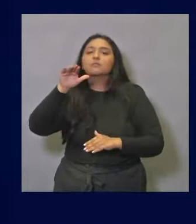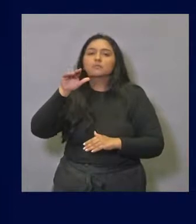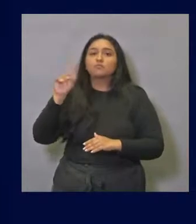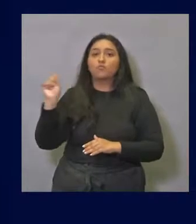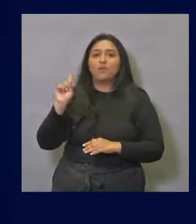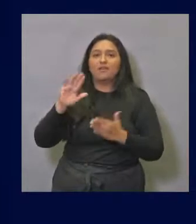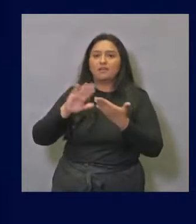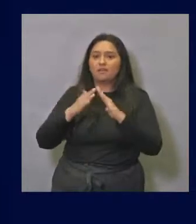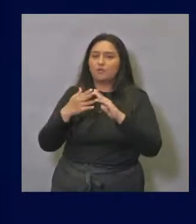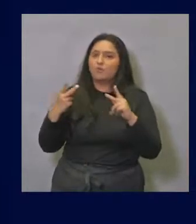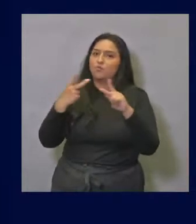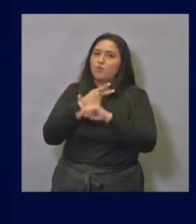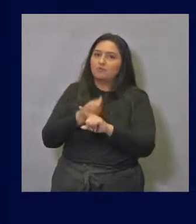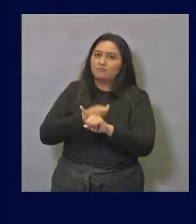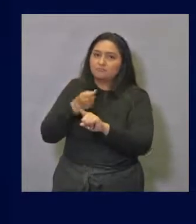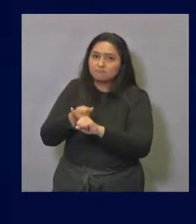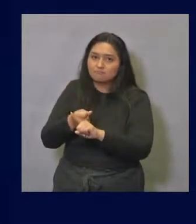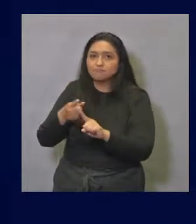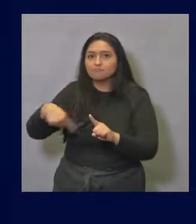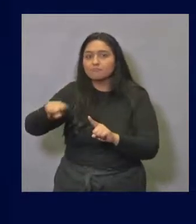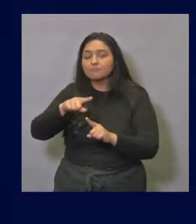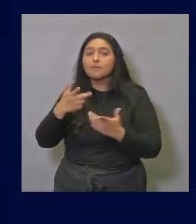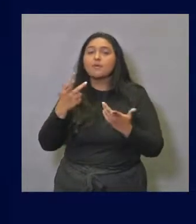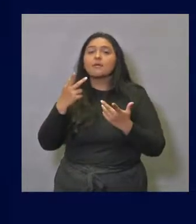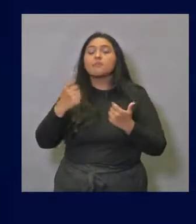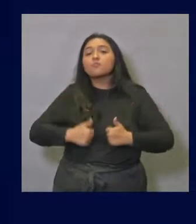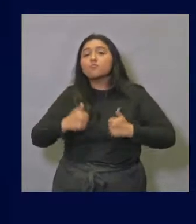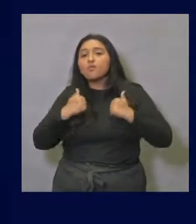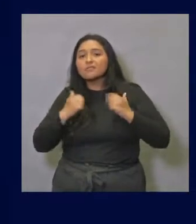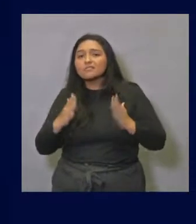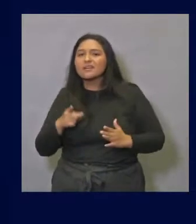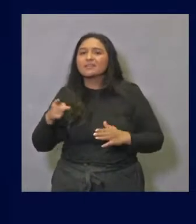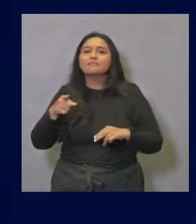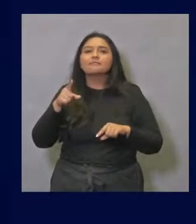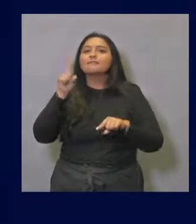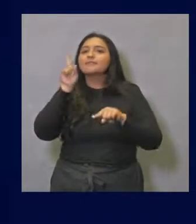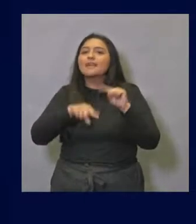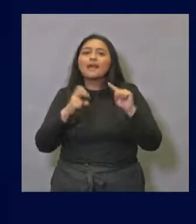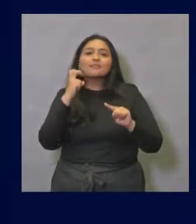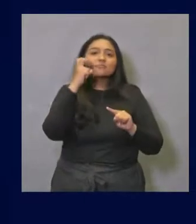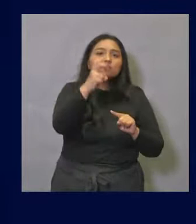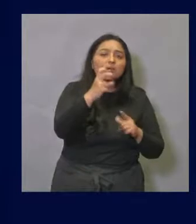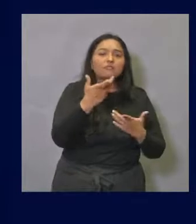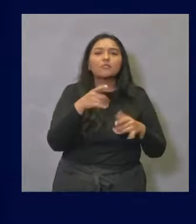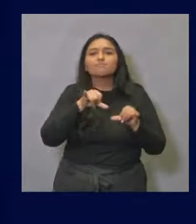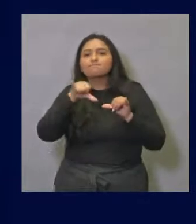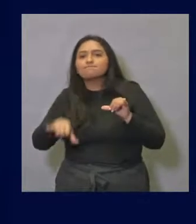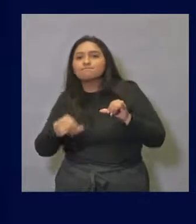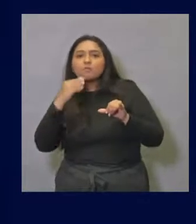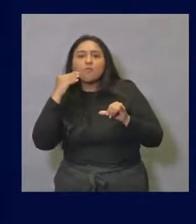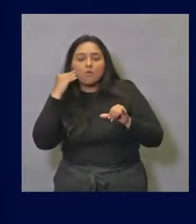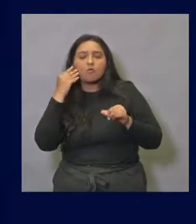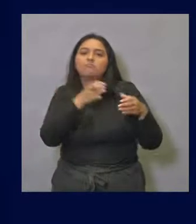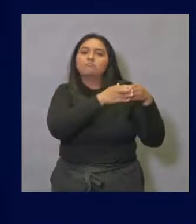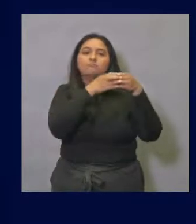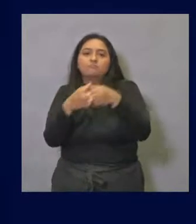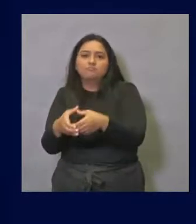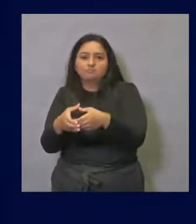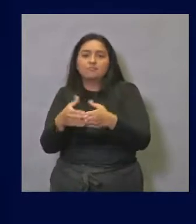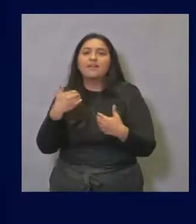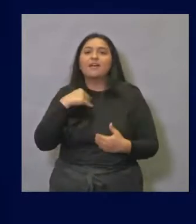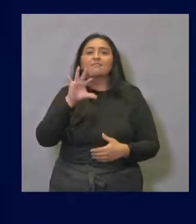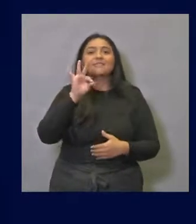communities where the residents are homebound or have limited mobility. There are 95 mobile vaccination teams scheduled to